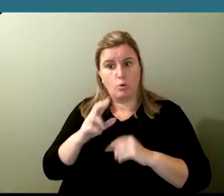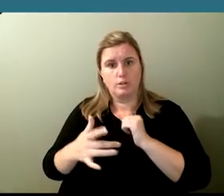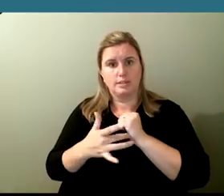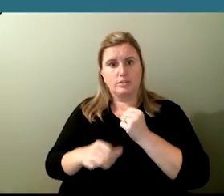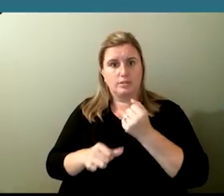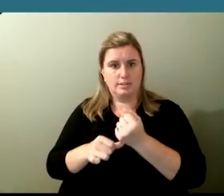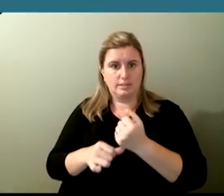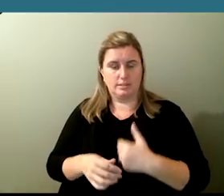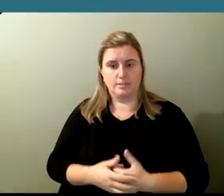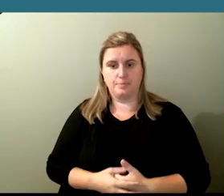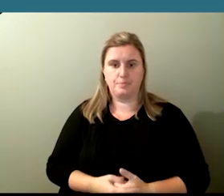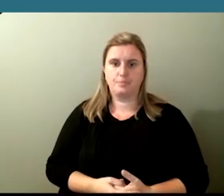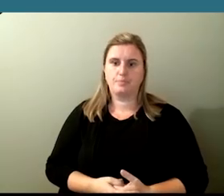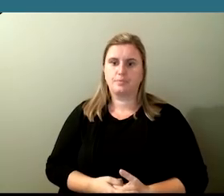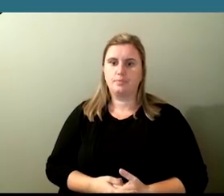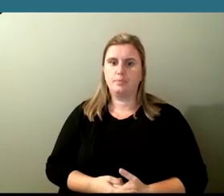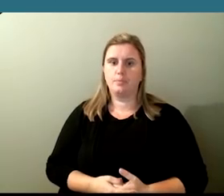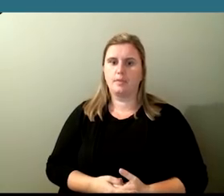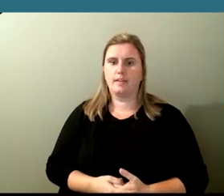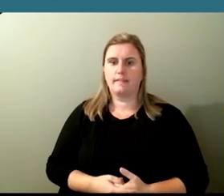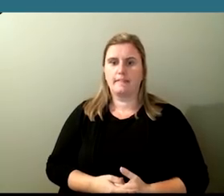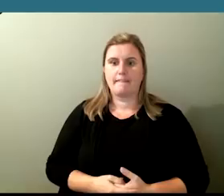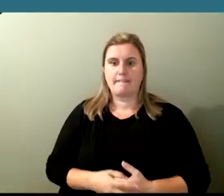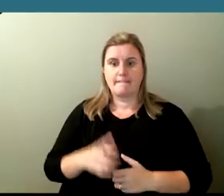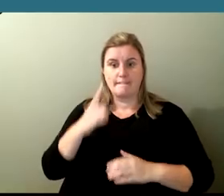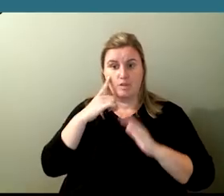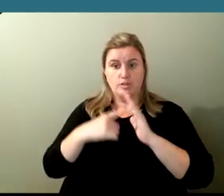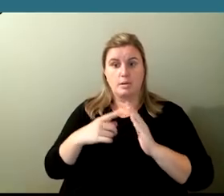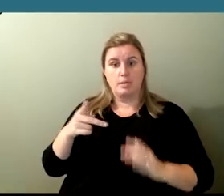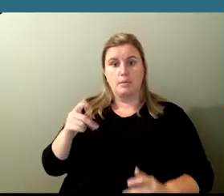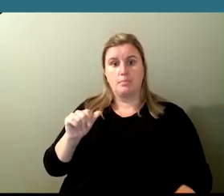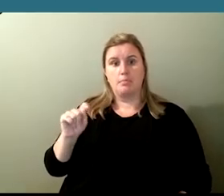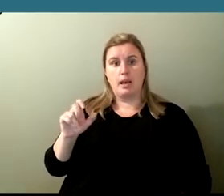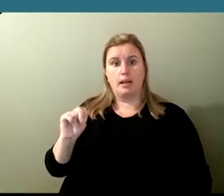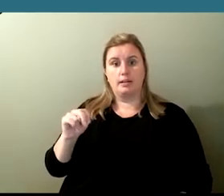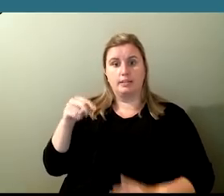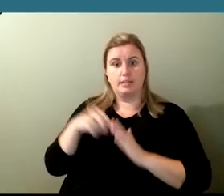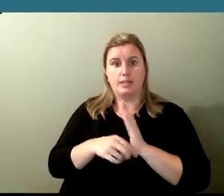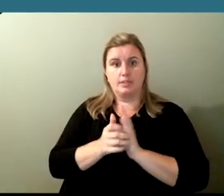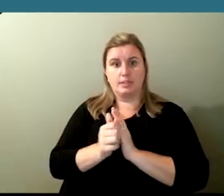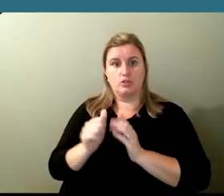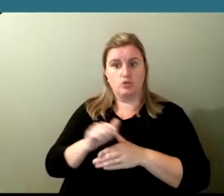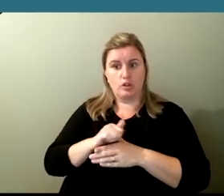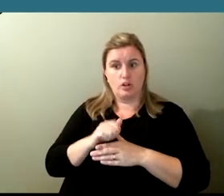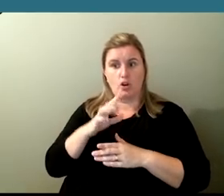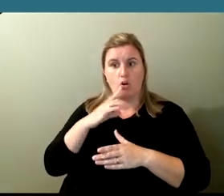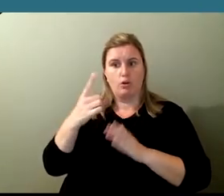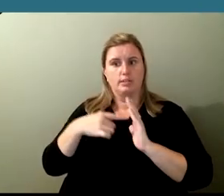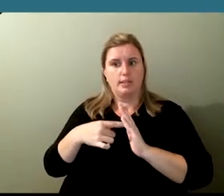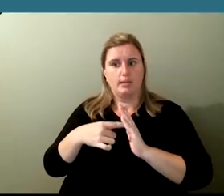assistance. So for instance, our patent intensive skills training are examples